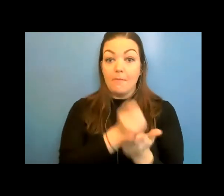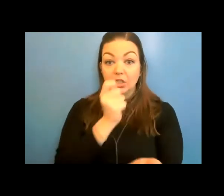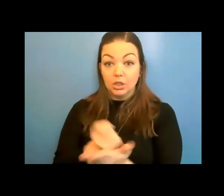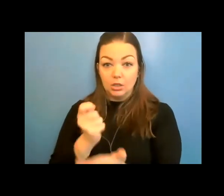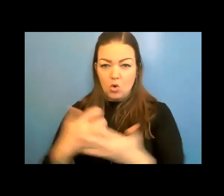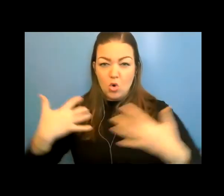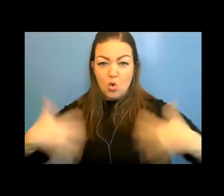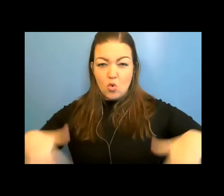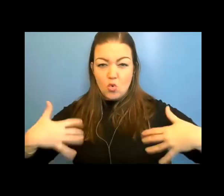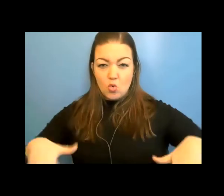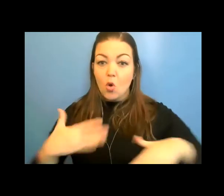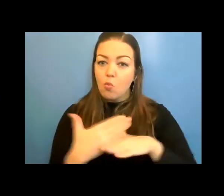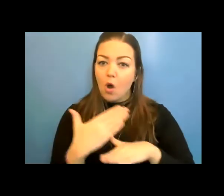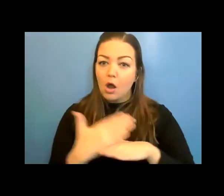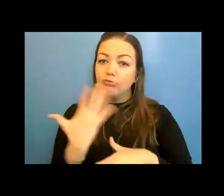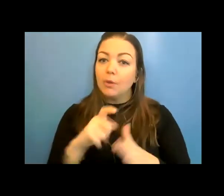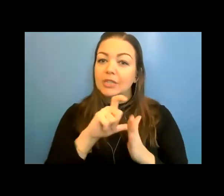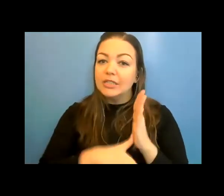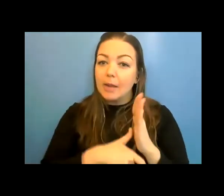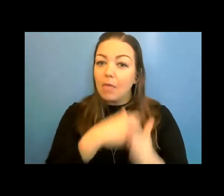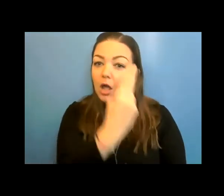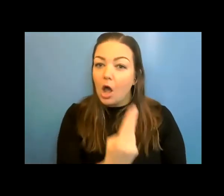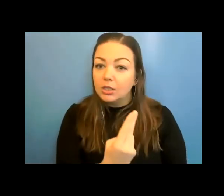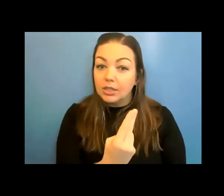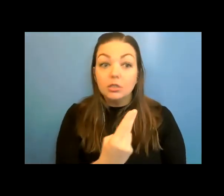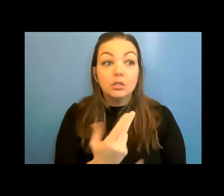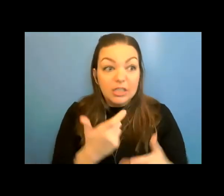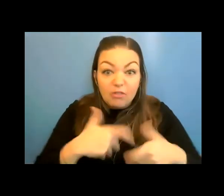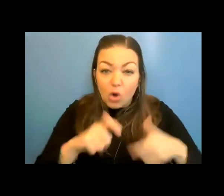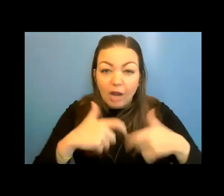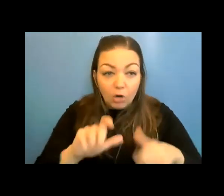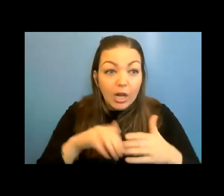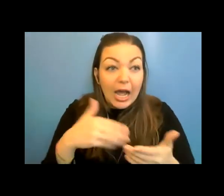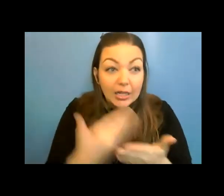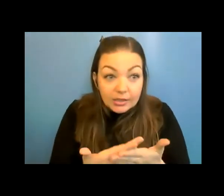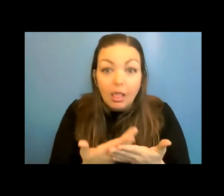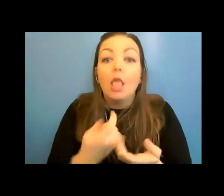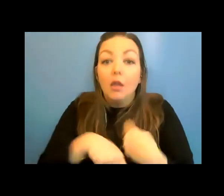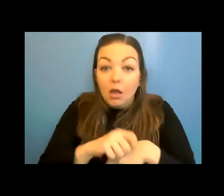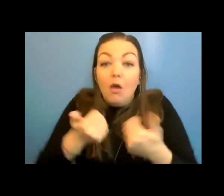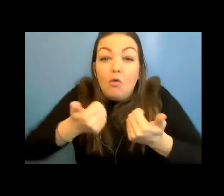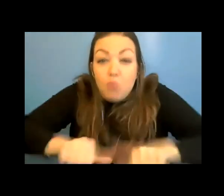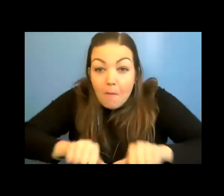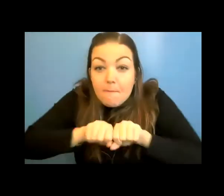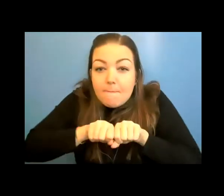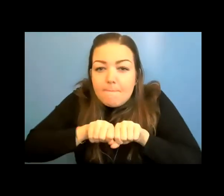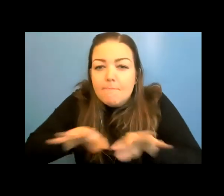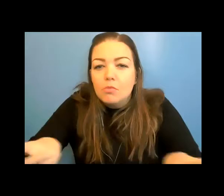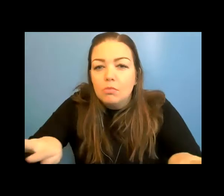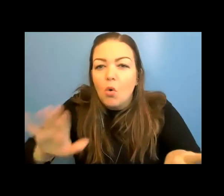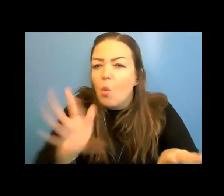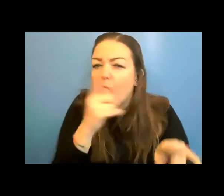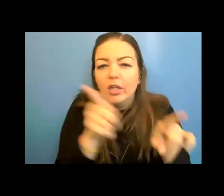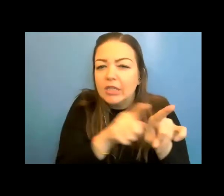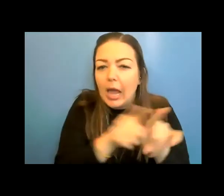disabled artists until the whole of the cultural sector does. This work will change and challenge the world. Well,